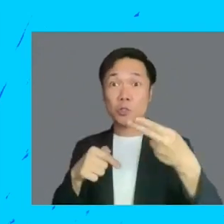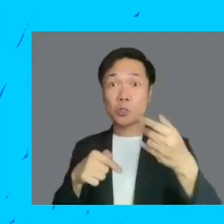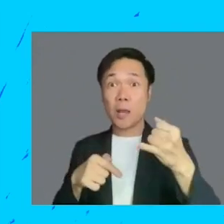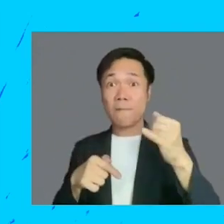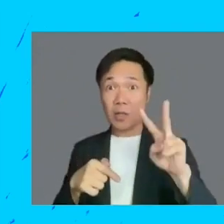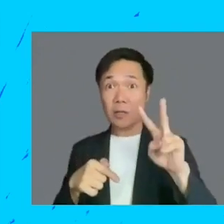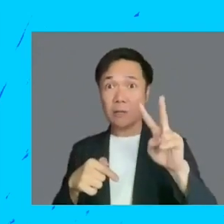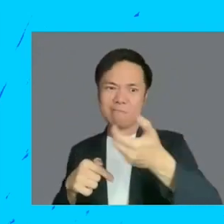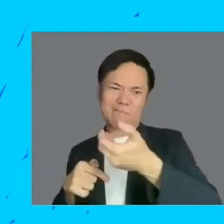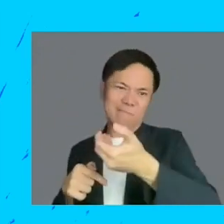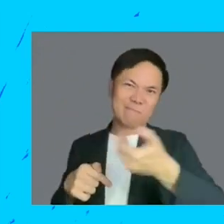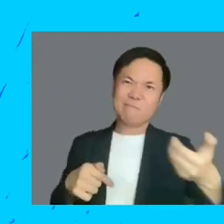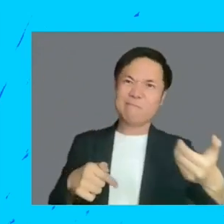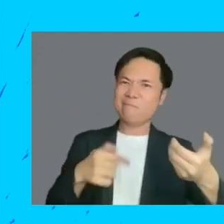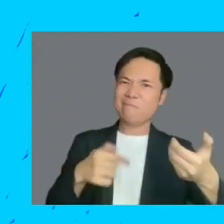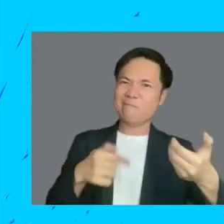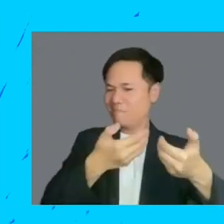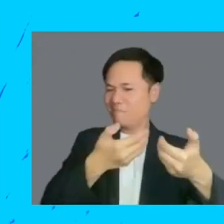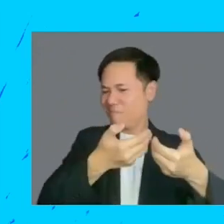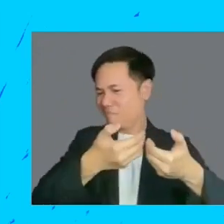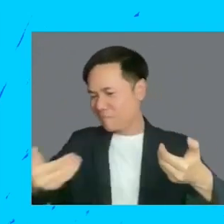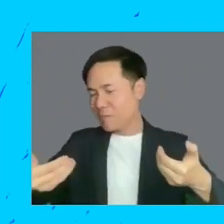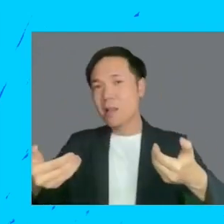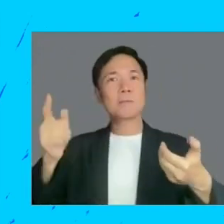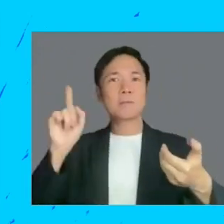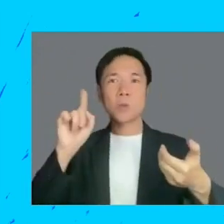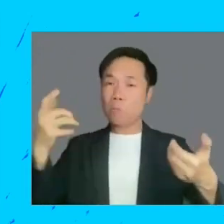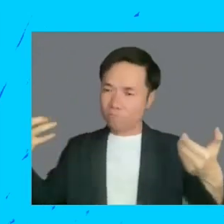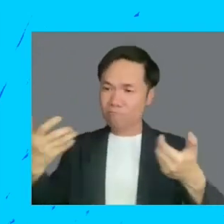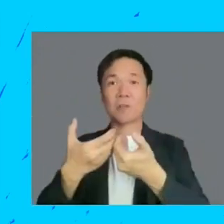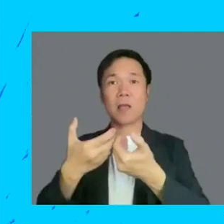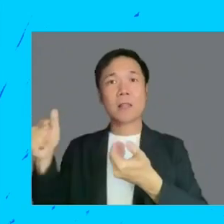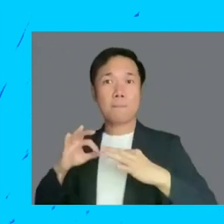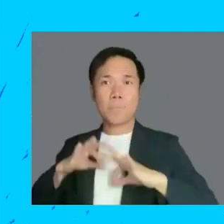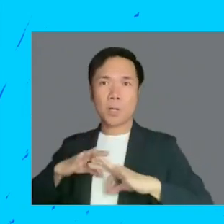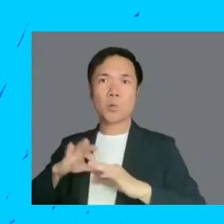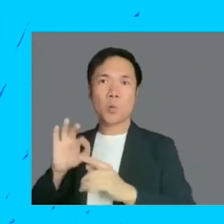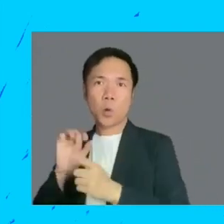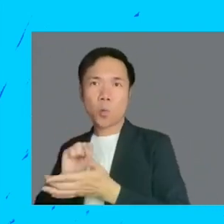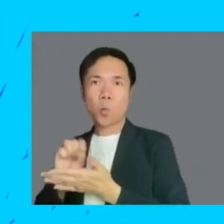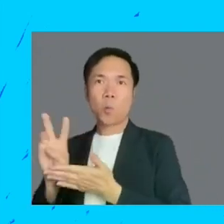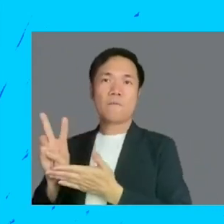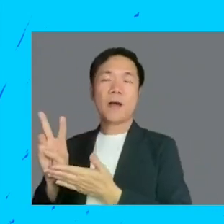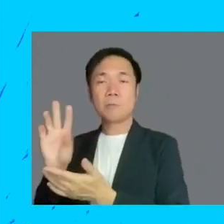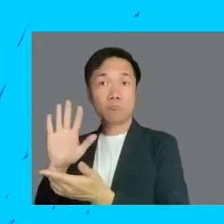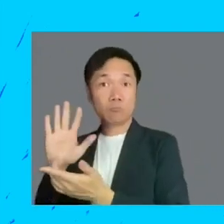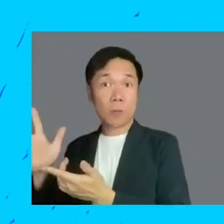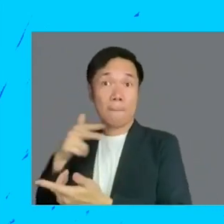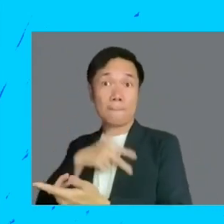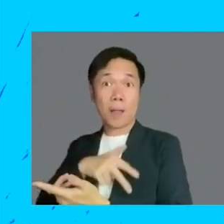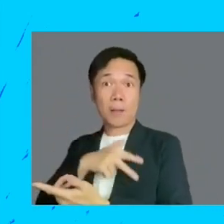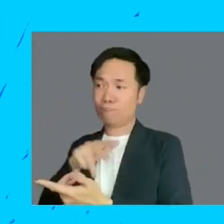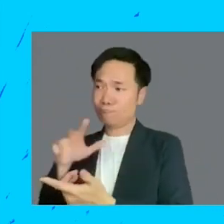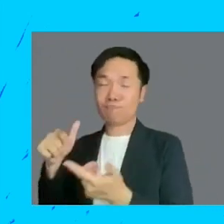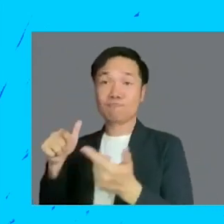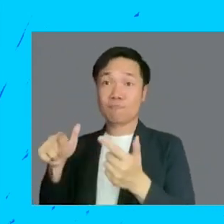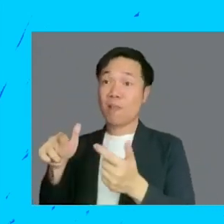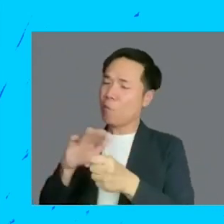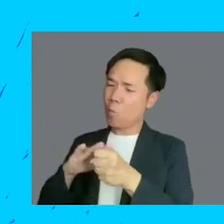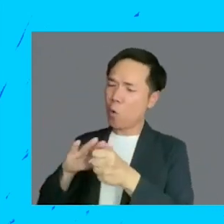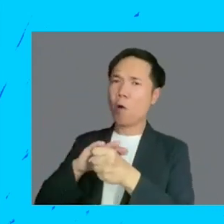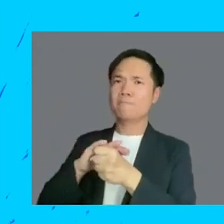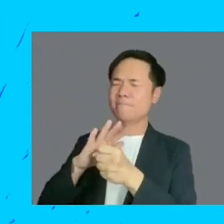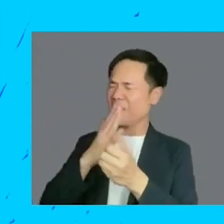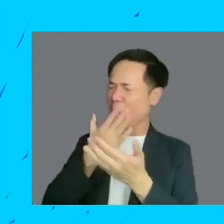of Health and Ministries of Social Welfare or Community Development need to work together at national and local levels to invest